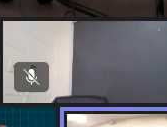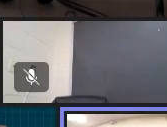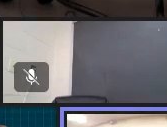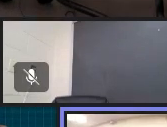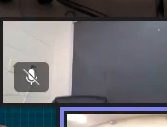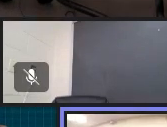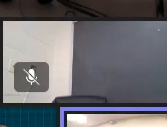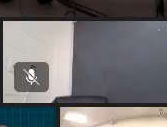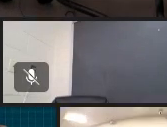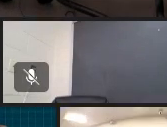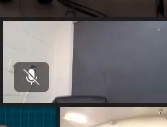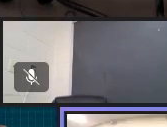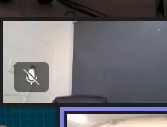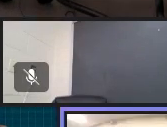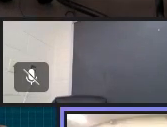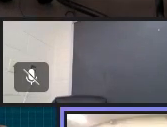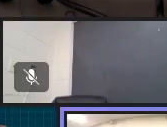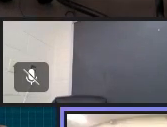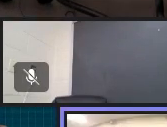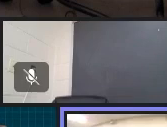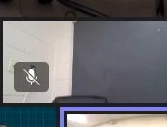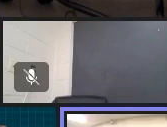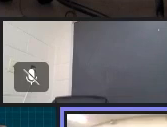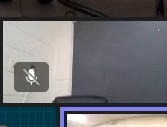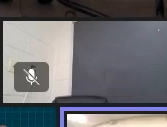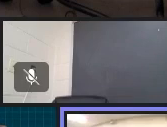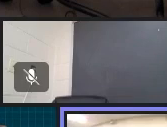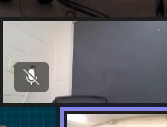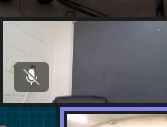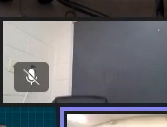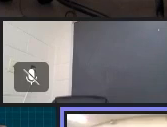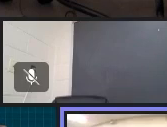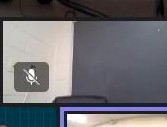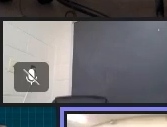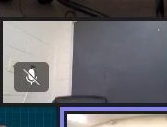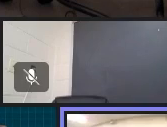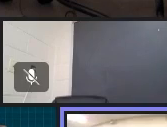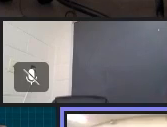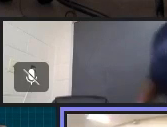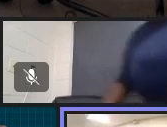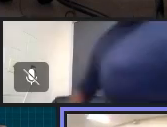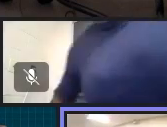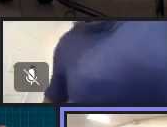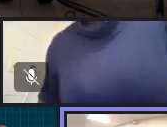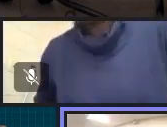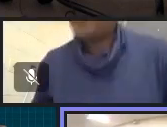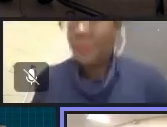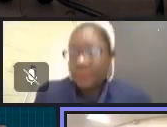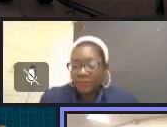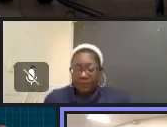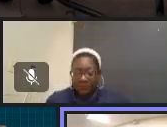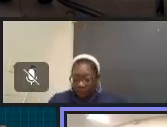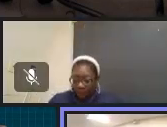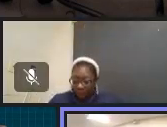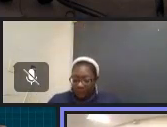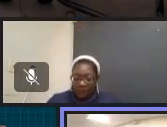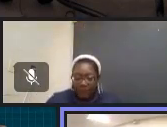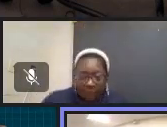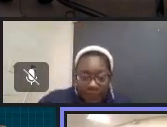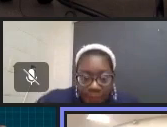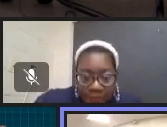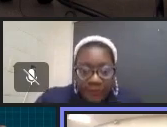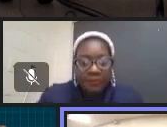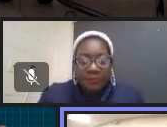dig into the data, but it also shows you where different indicators are within the